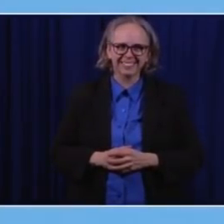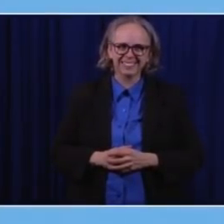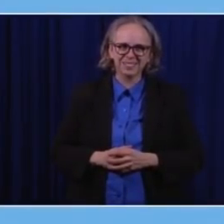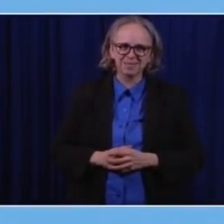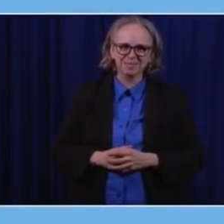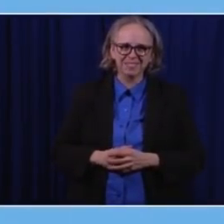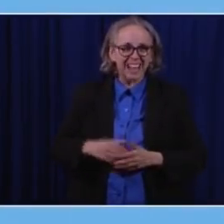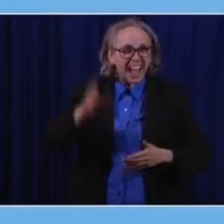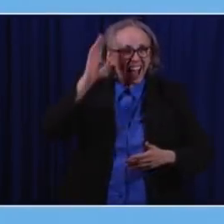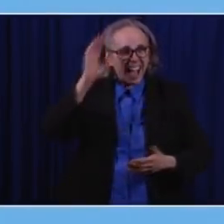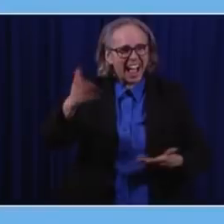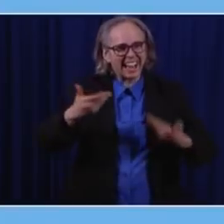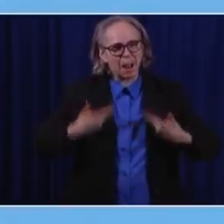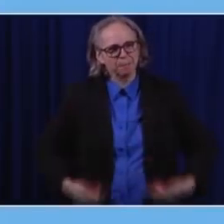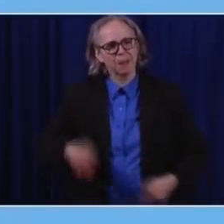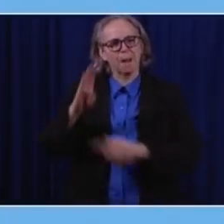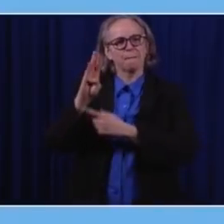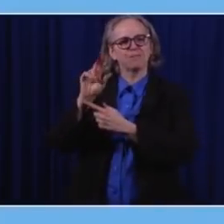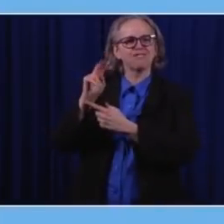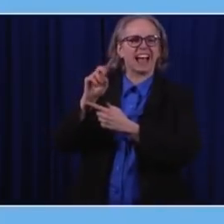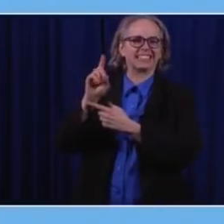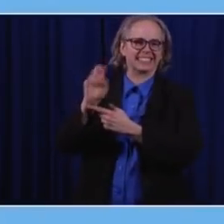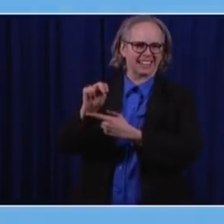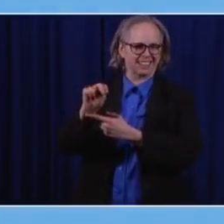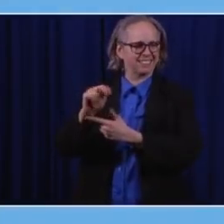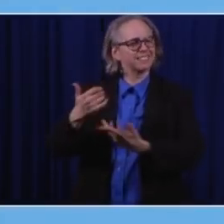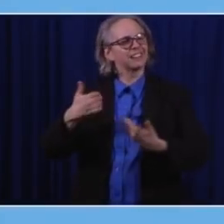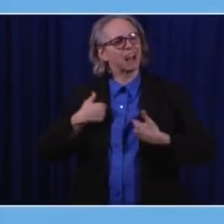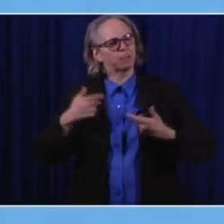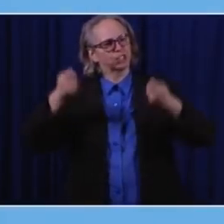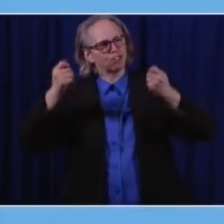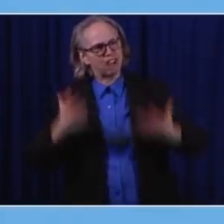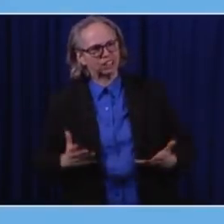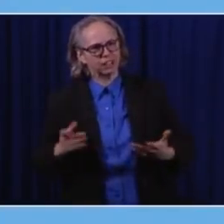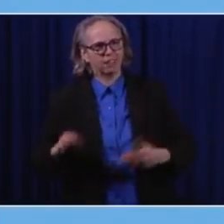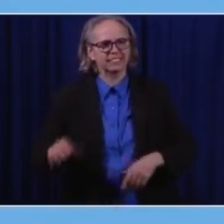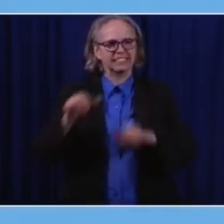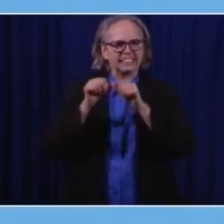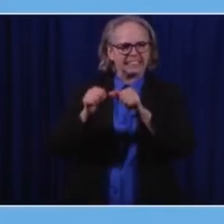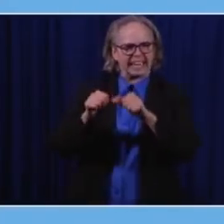Hi, I'm Brandon Burr, the Director of Sustainability for Crimson Cup Coffee.